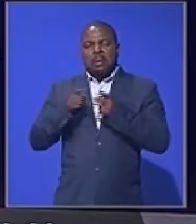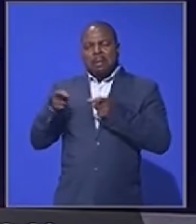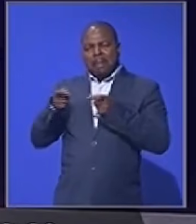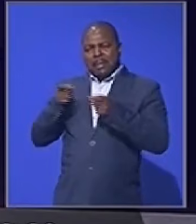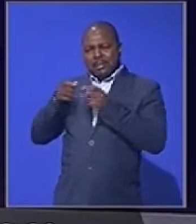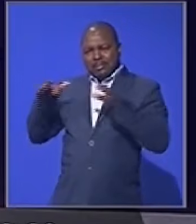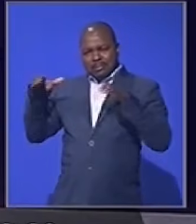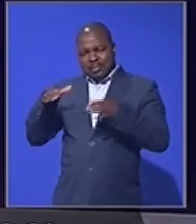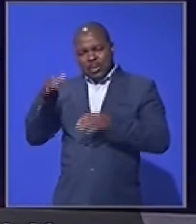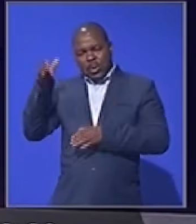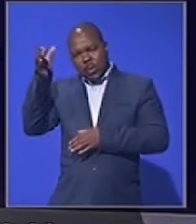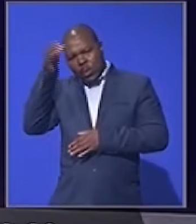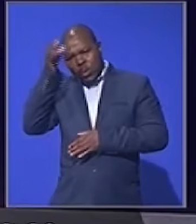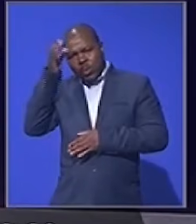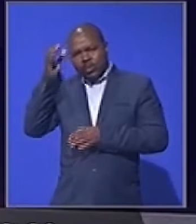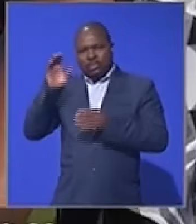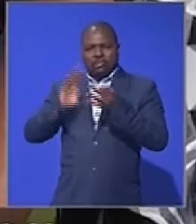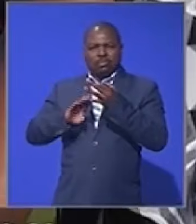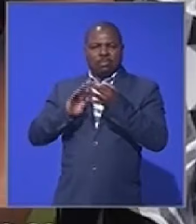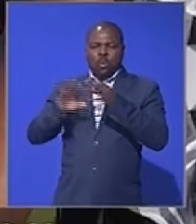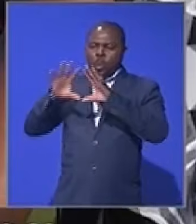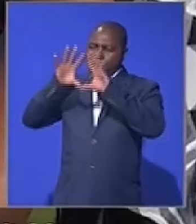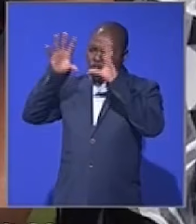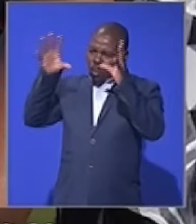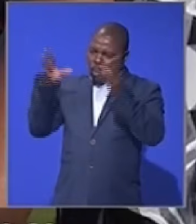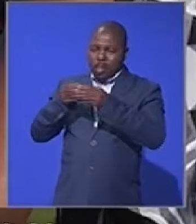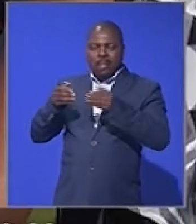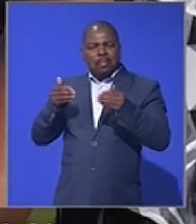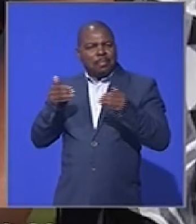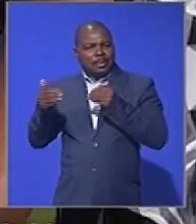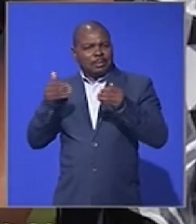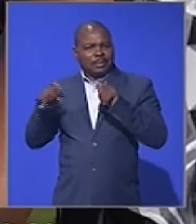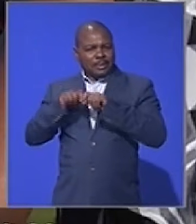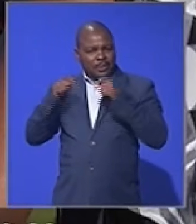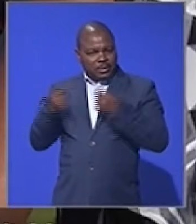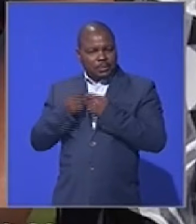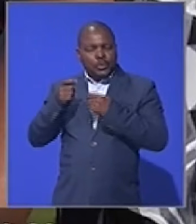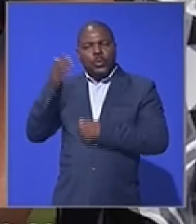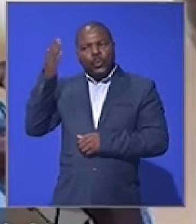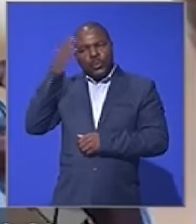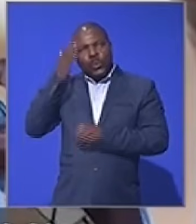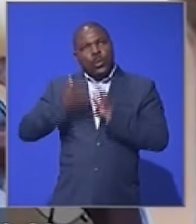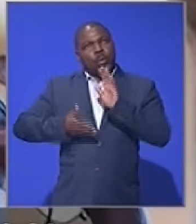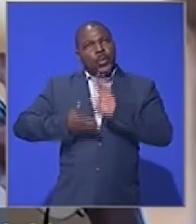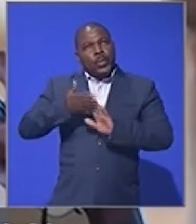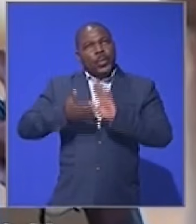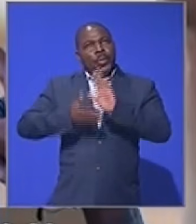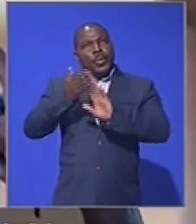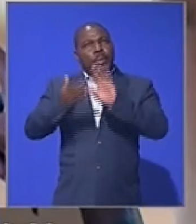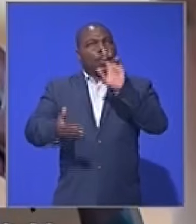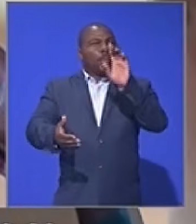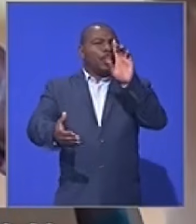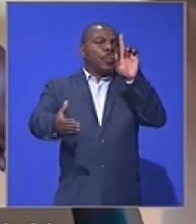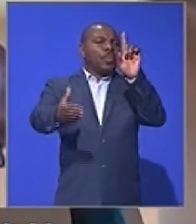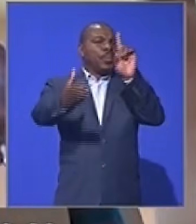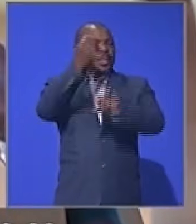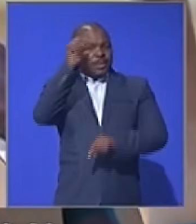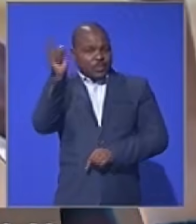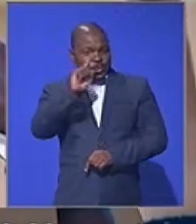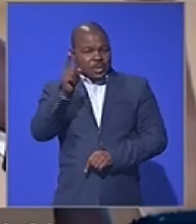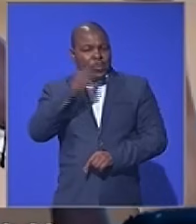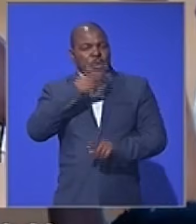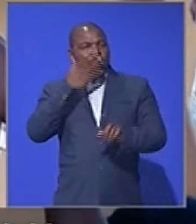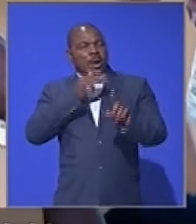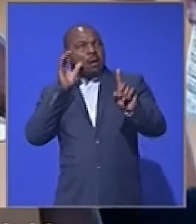management the coach and the whole management re be re tseba gore na leeto la rena le thoma kae le o felela kae our ultimate goal e be le go